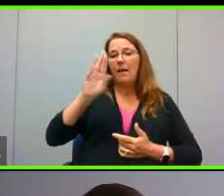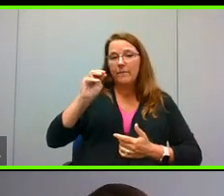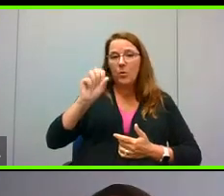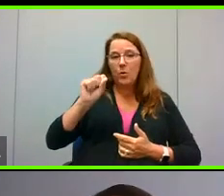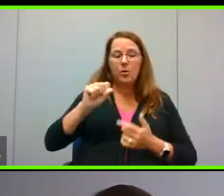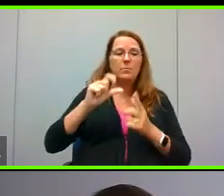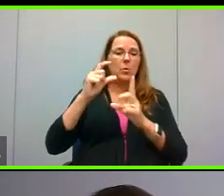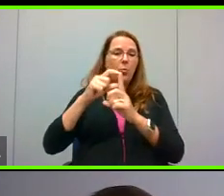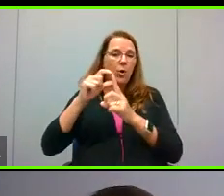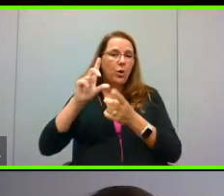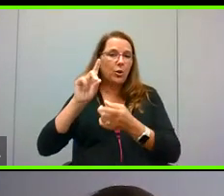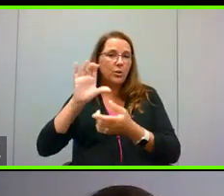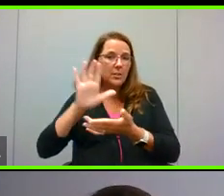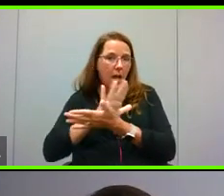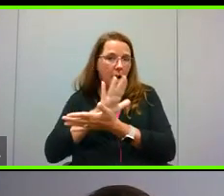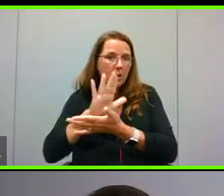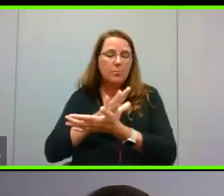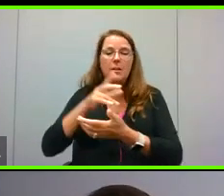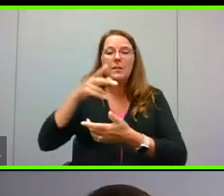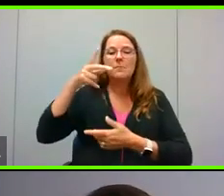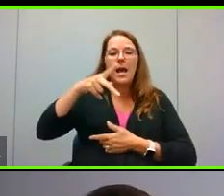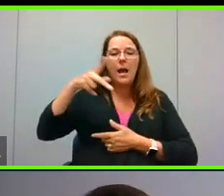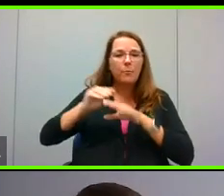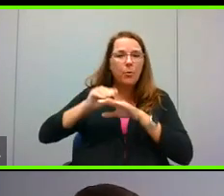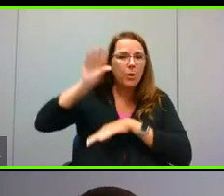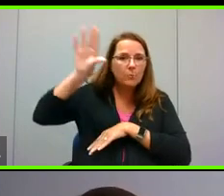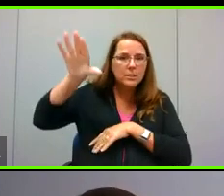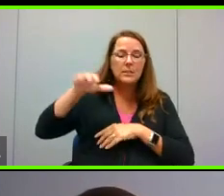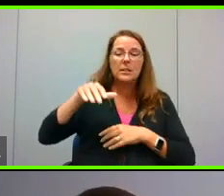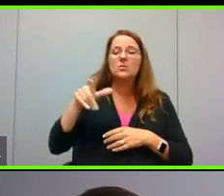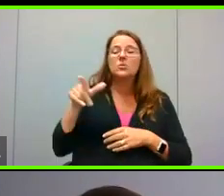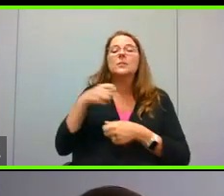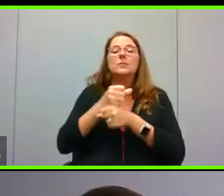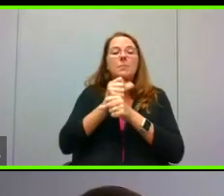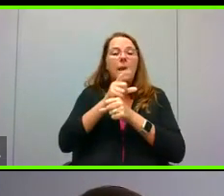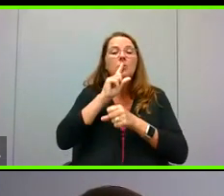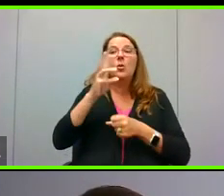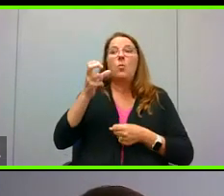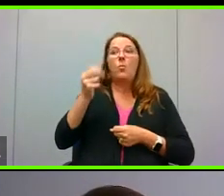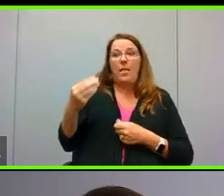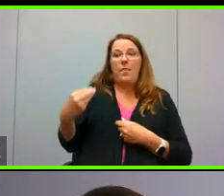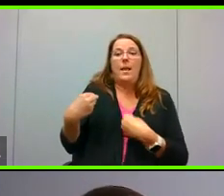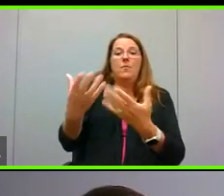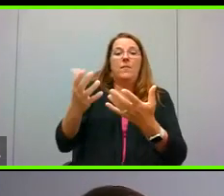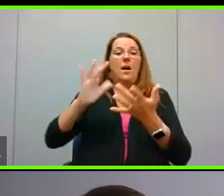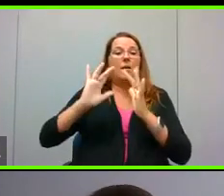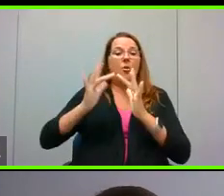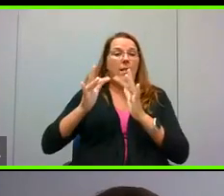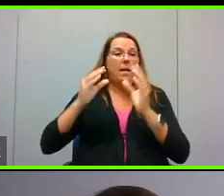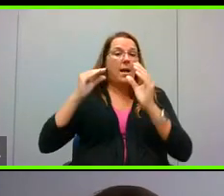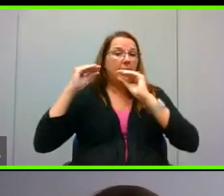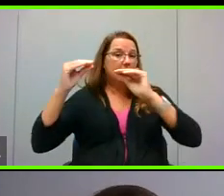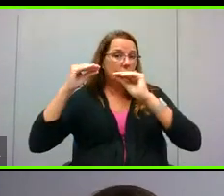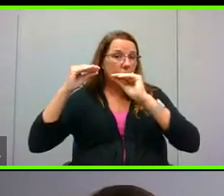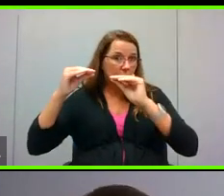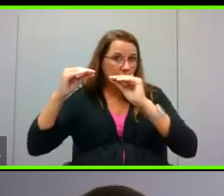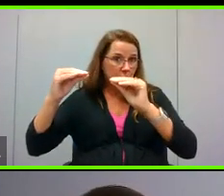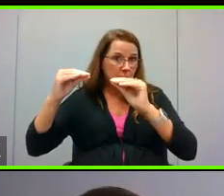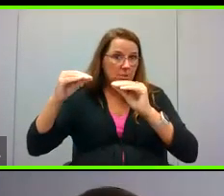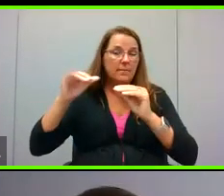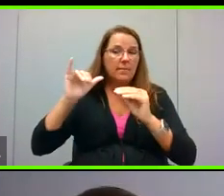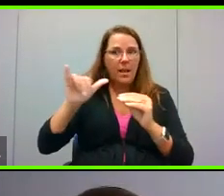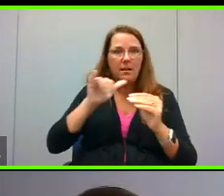PowerPoint presentations, just to make sure that when they are providing online instruction, kids can access